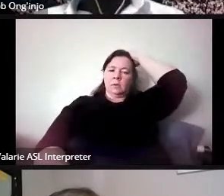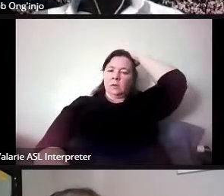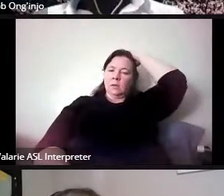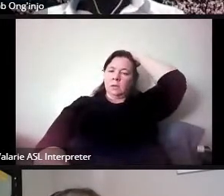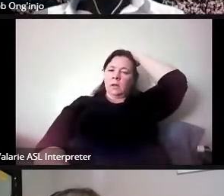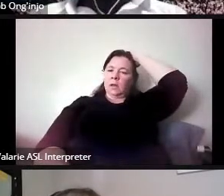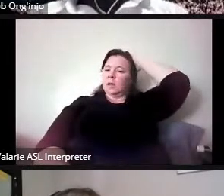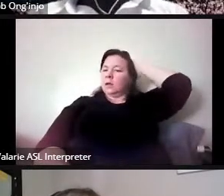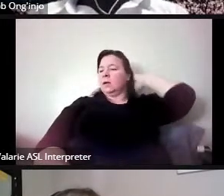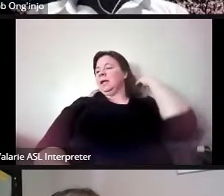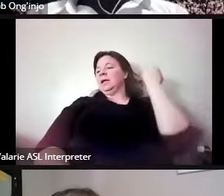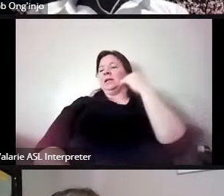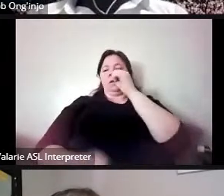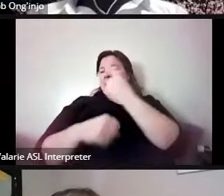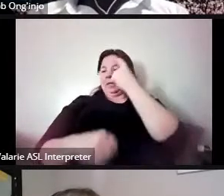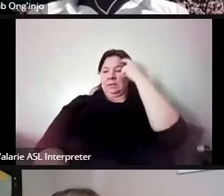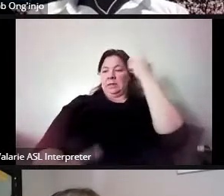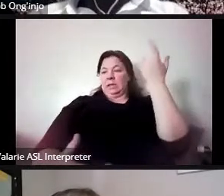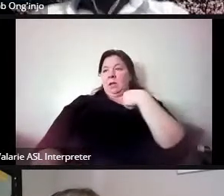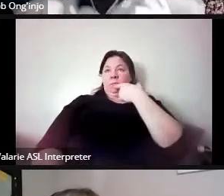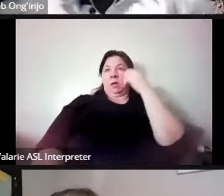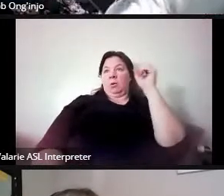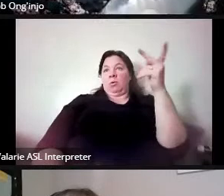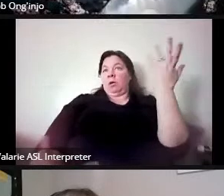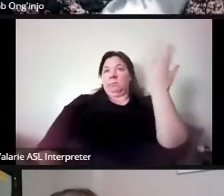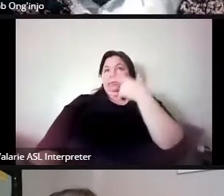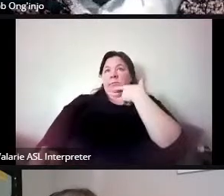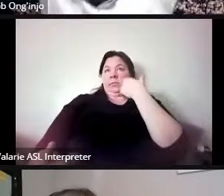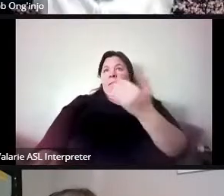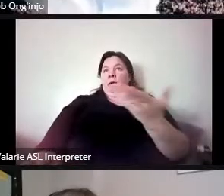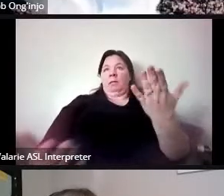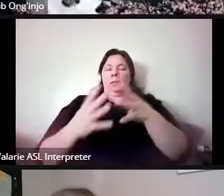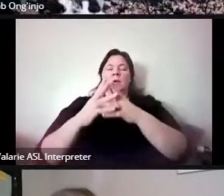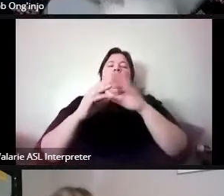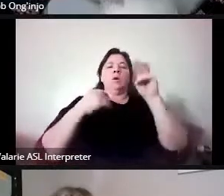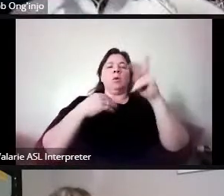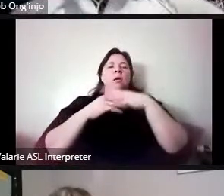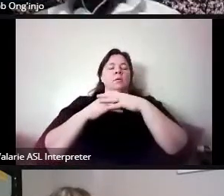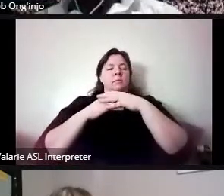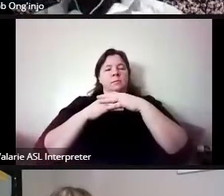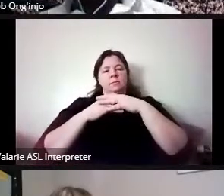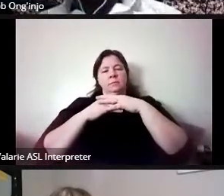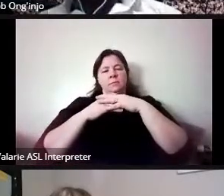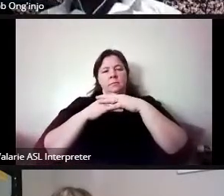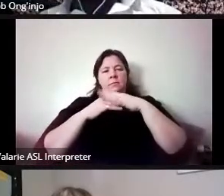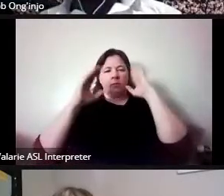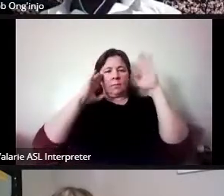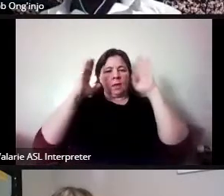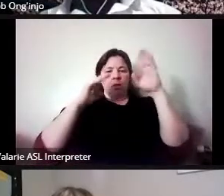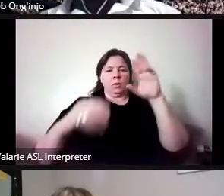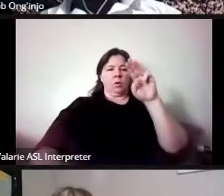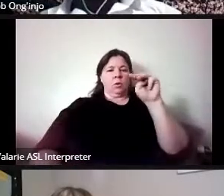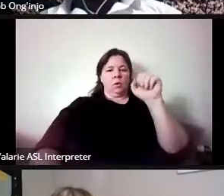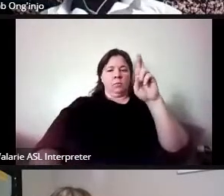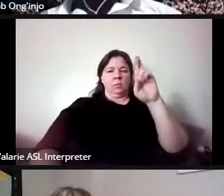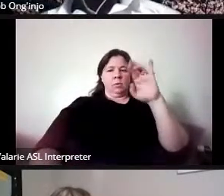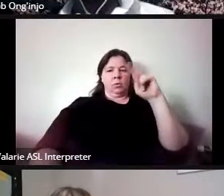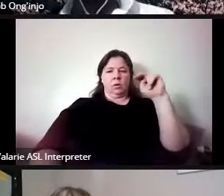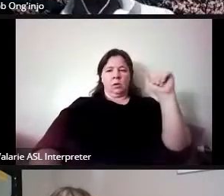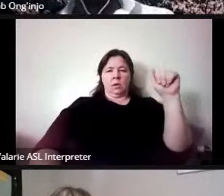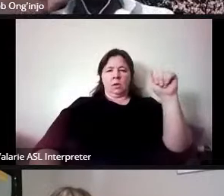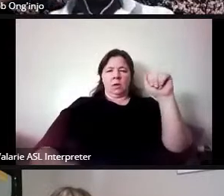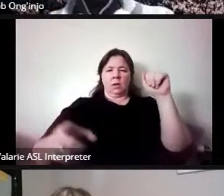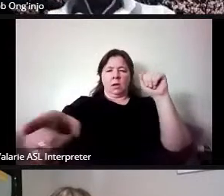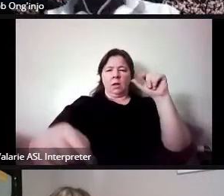no idea. It didn't even make sense. I just went. I didn't say anything. Yeah. Okay, so maybe that's. Hello, guys. Hello, Marina. Oh, hello. Who's